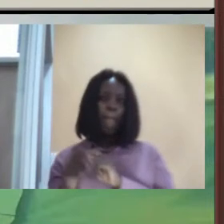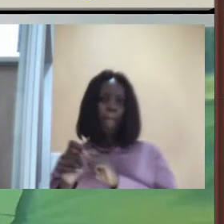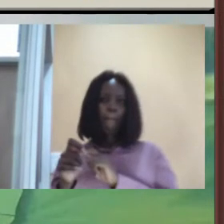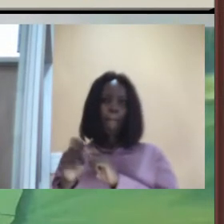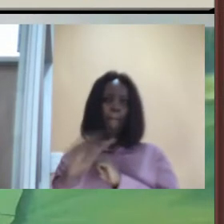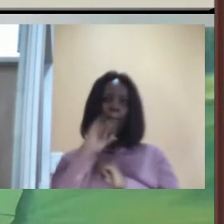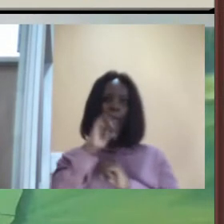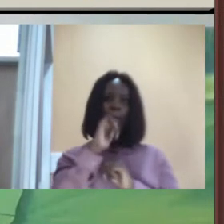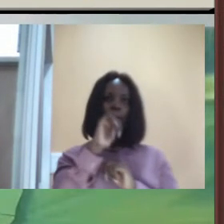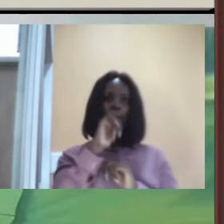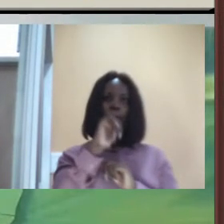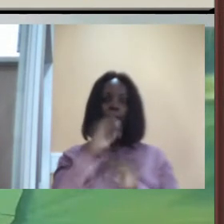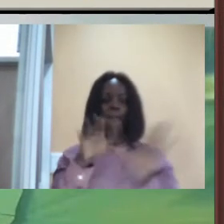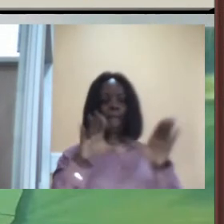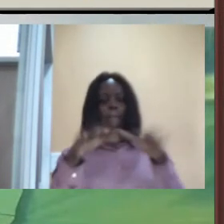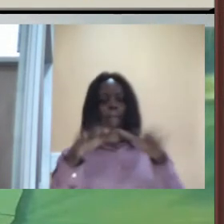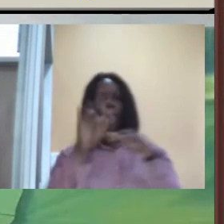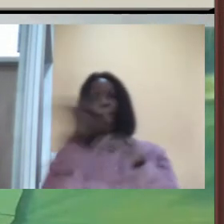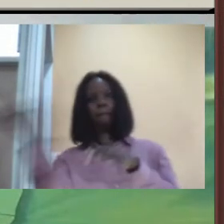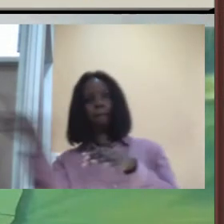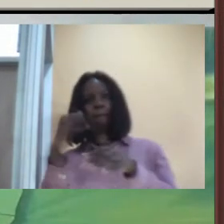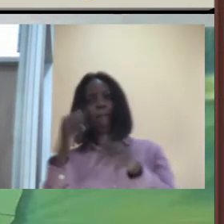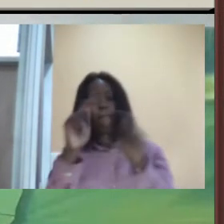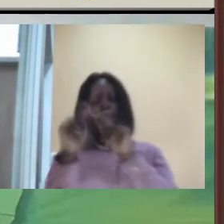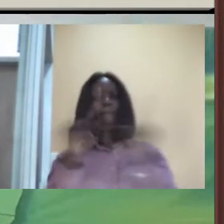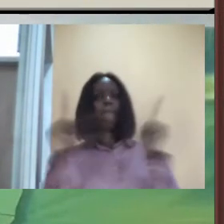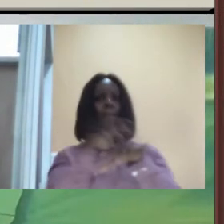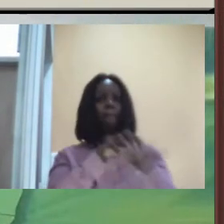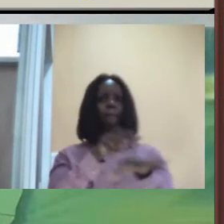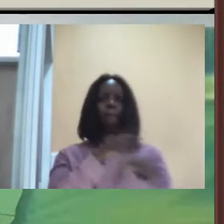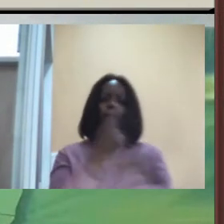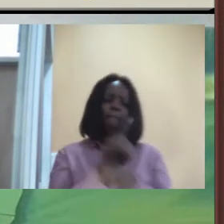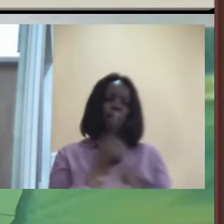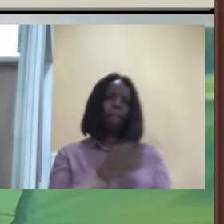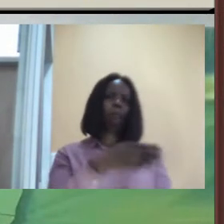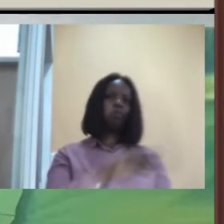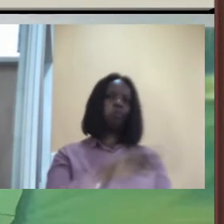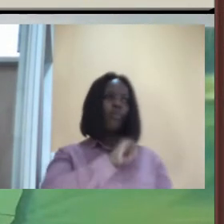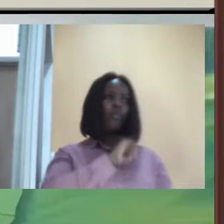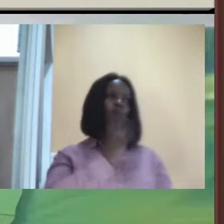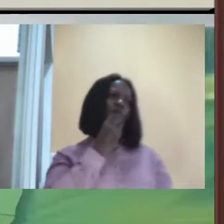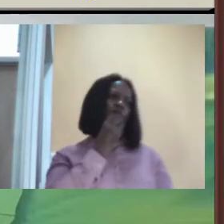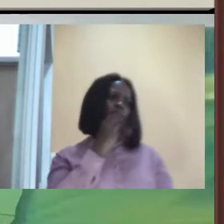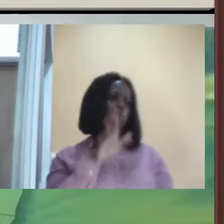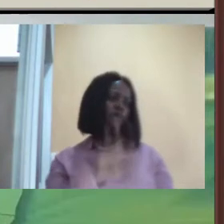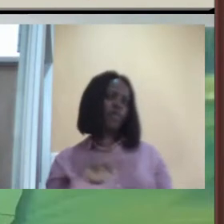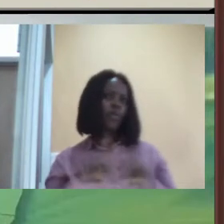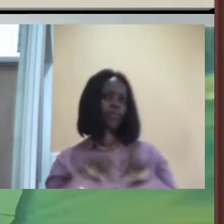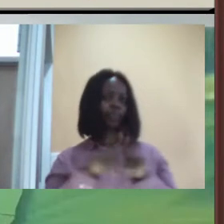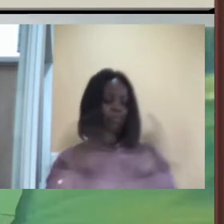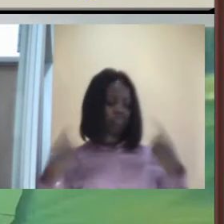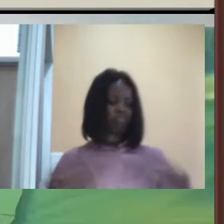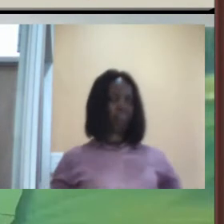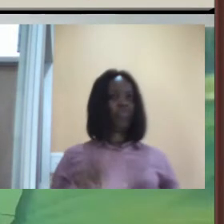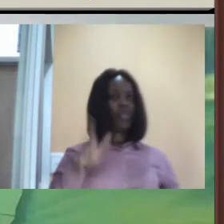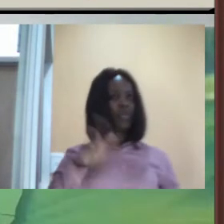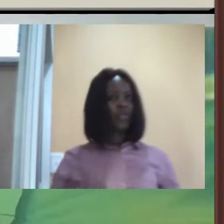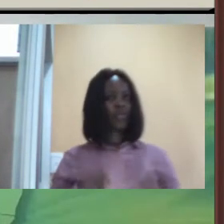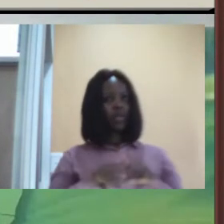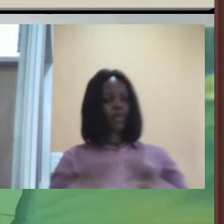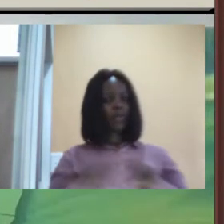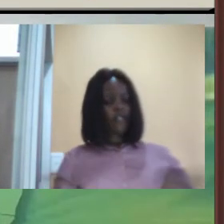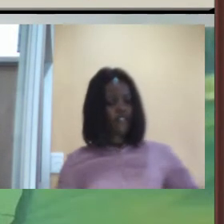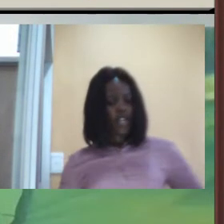bonke abanye abantu amanye ama sector angashintsha kodwa agriculture will be there because sizokudinga ukudla sizodinga ukugqoka sizodinga